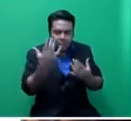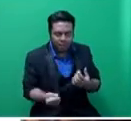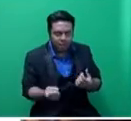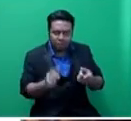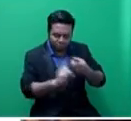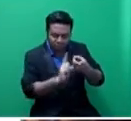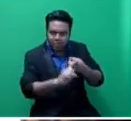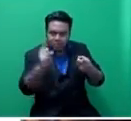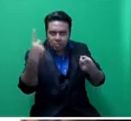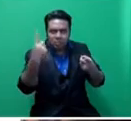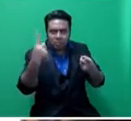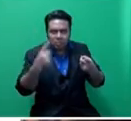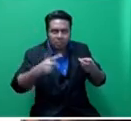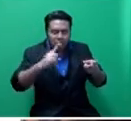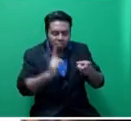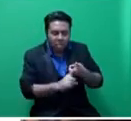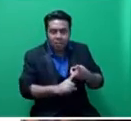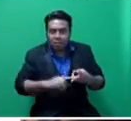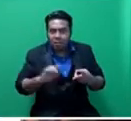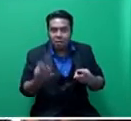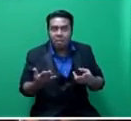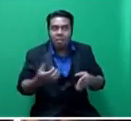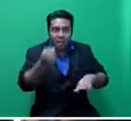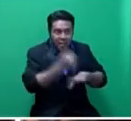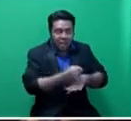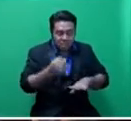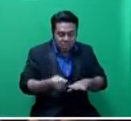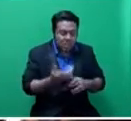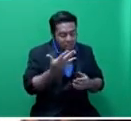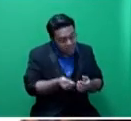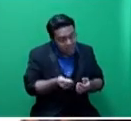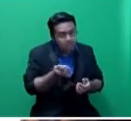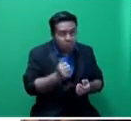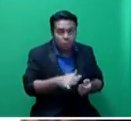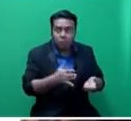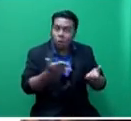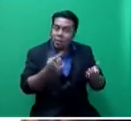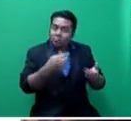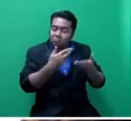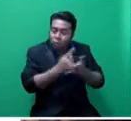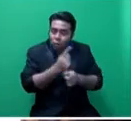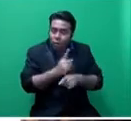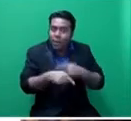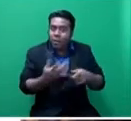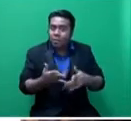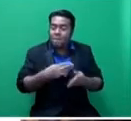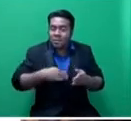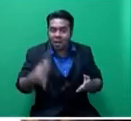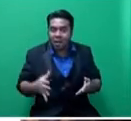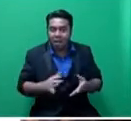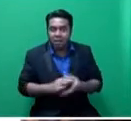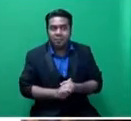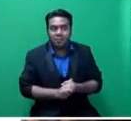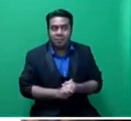and foremost. Then the breeding. Government has alluded to by the Honorable Minister. Drought